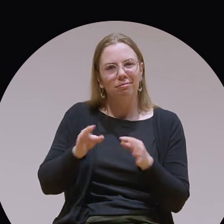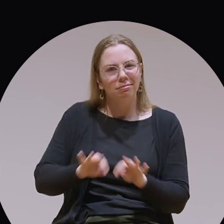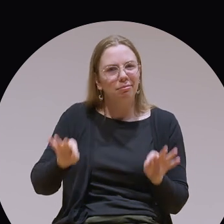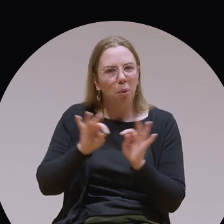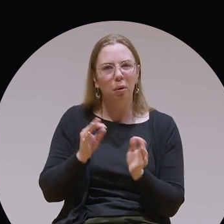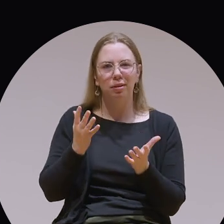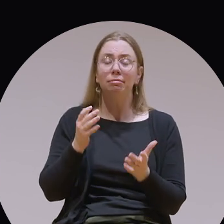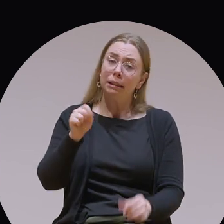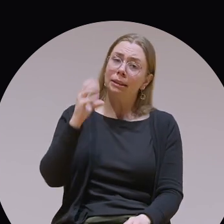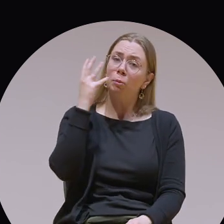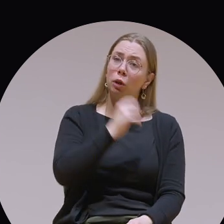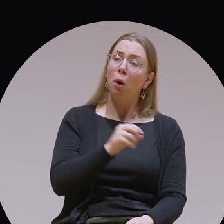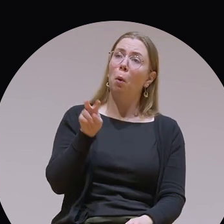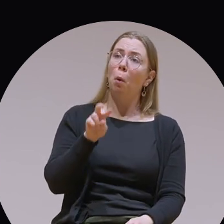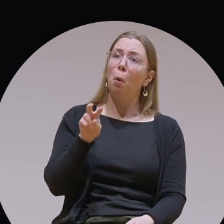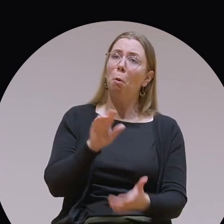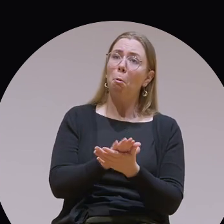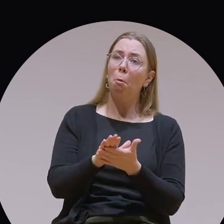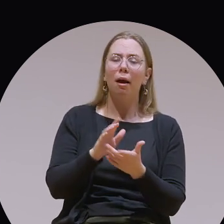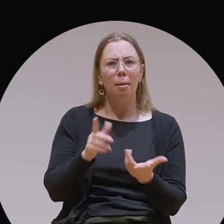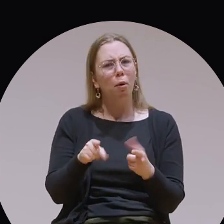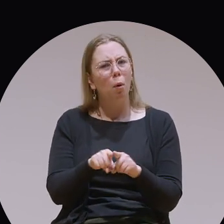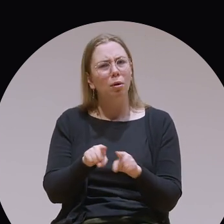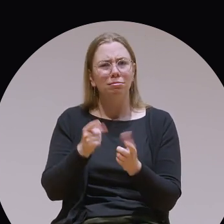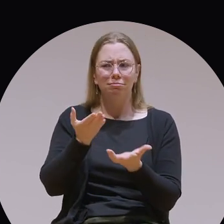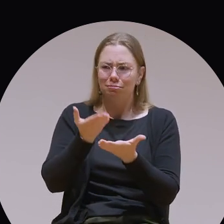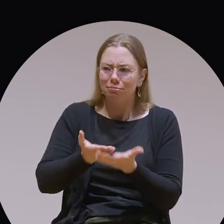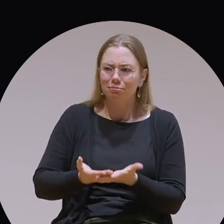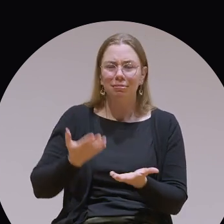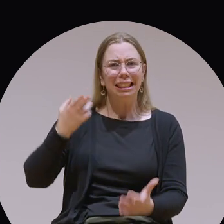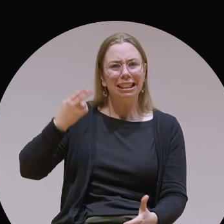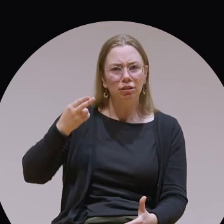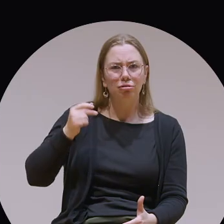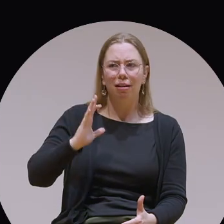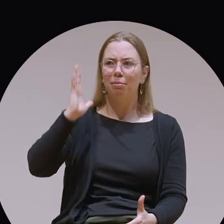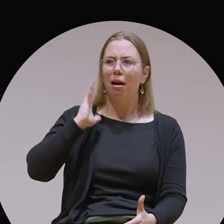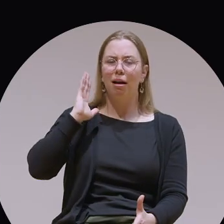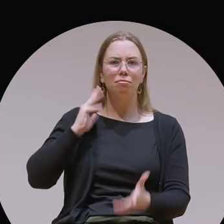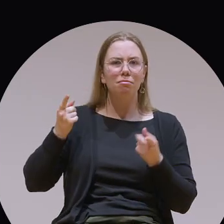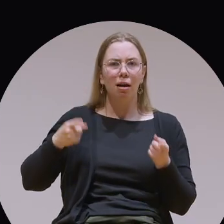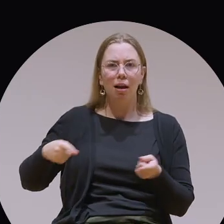beautiful object. It's also evidence and a relic of the past of